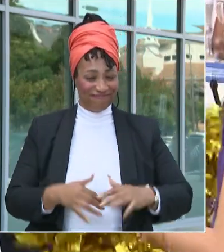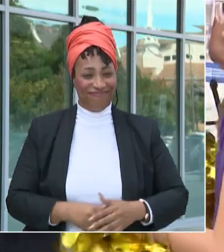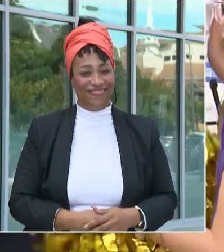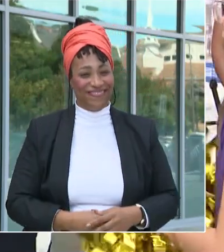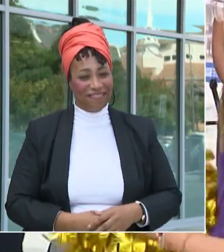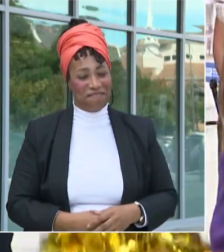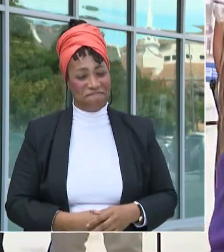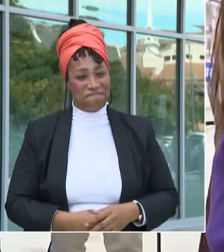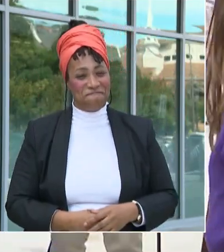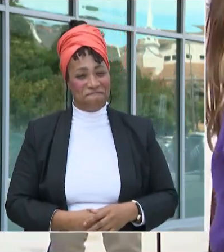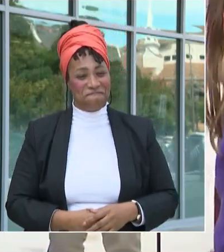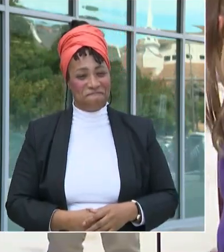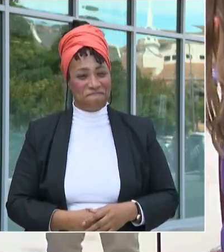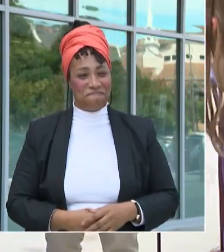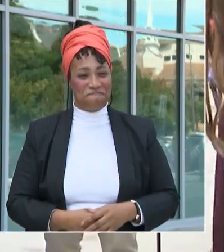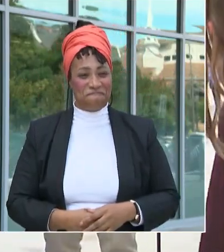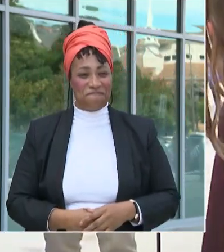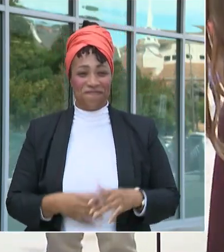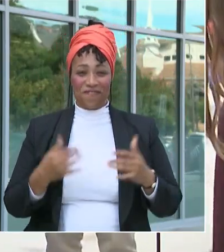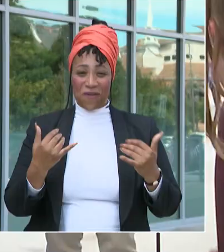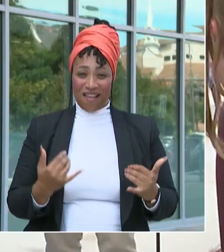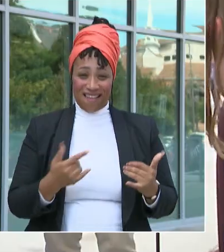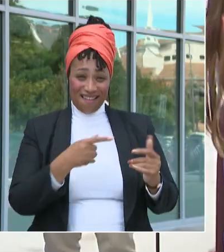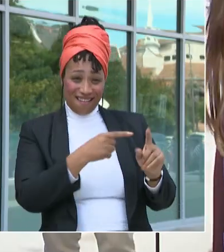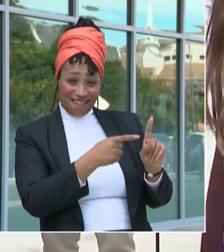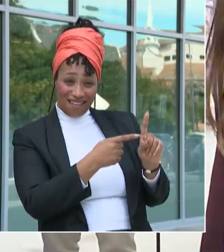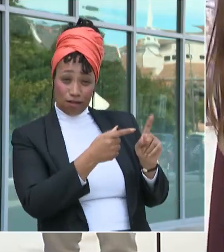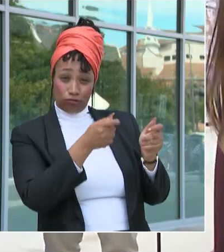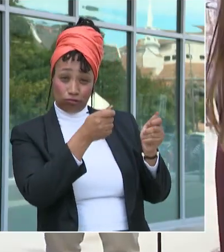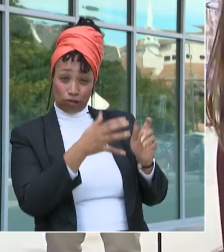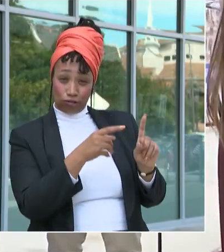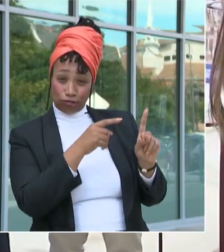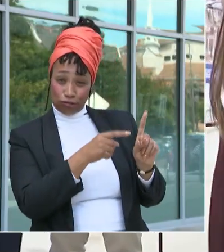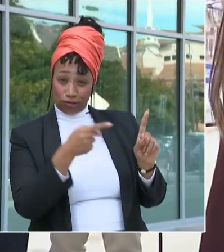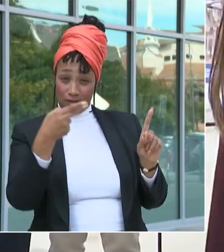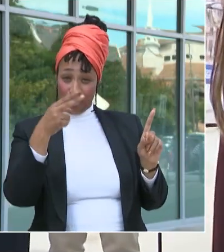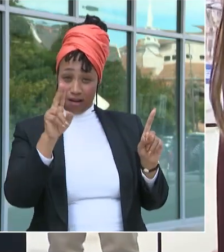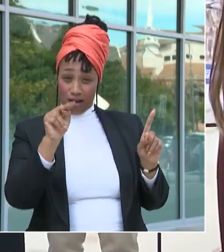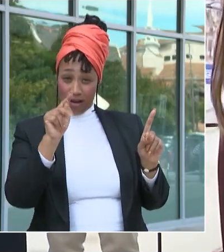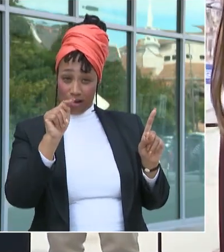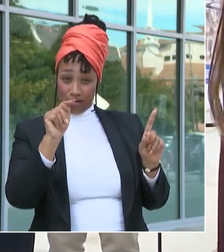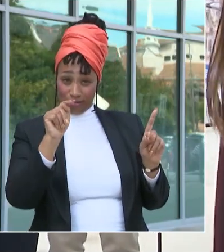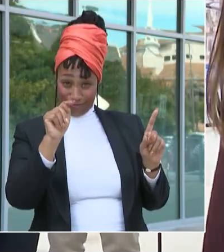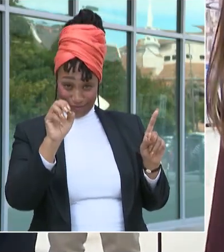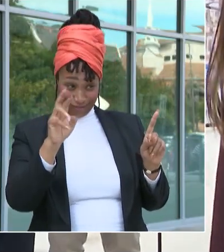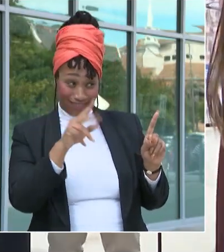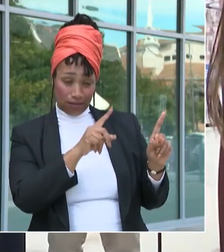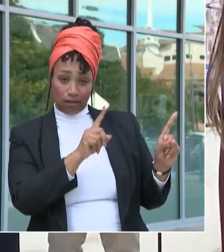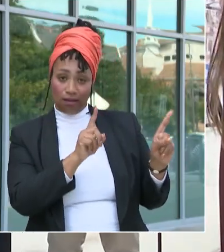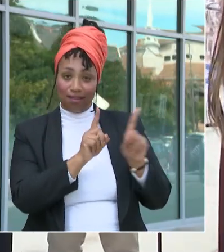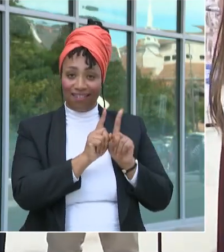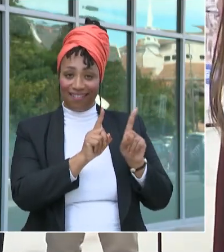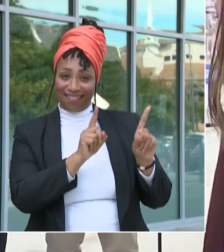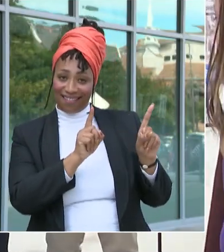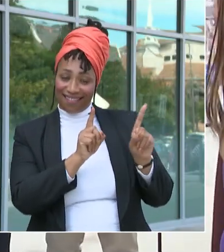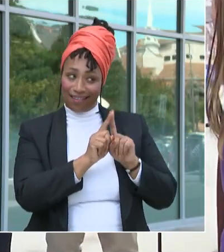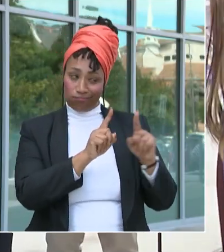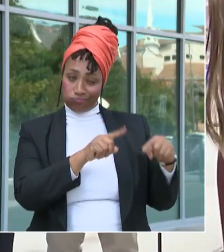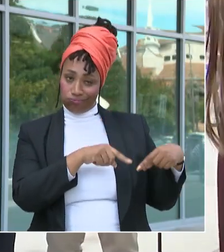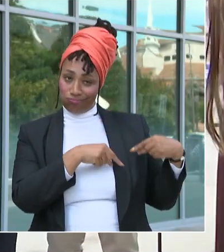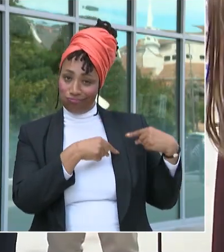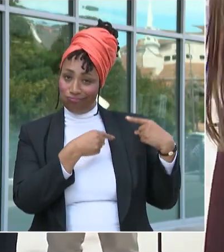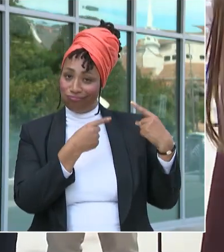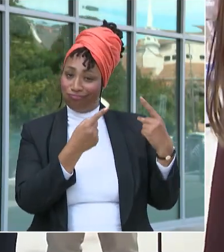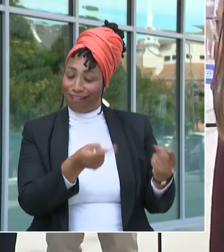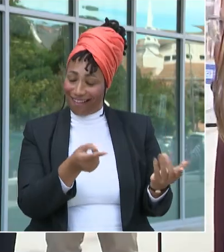Director Hunter, I don't think we spent as much time as we have this week together, but it's well worth a shout out again to Director Hunter and the